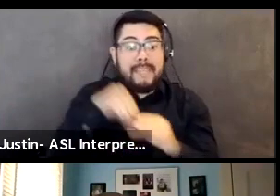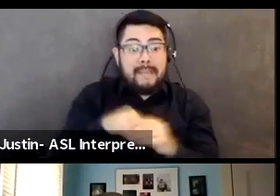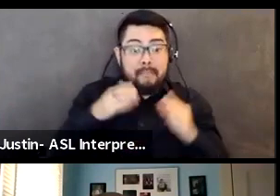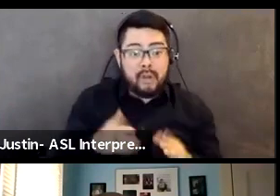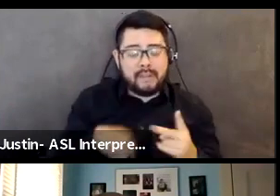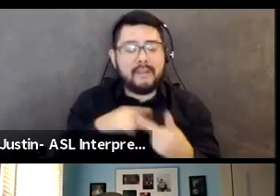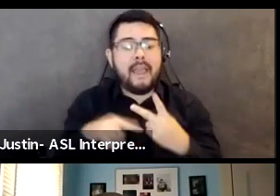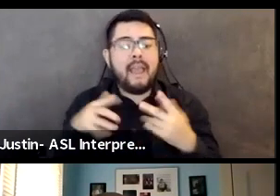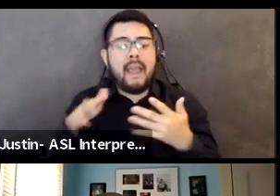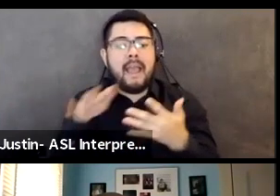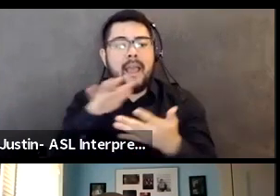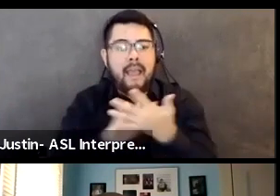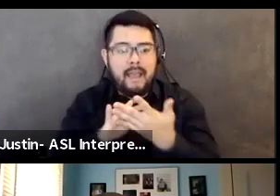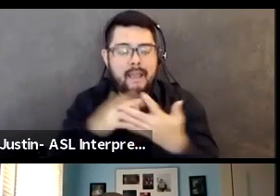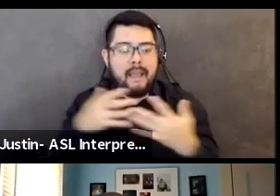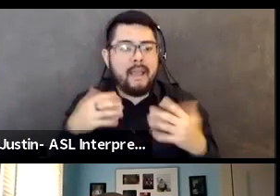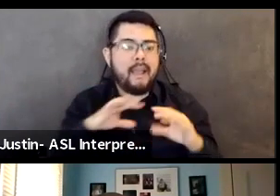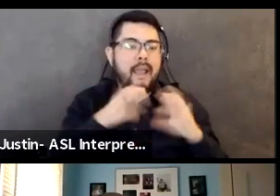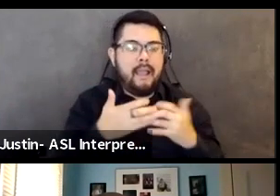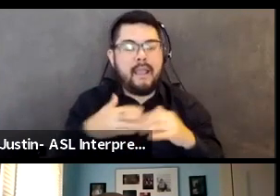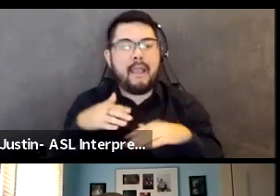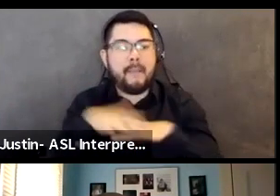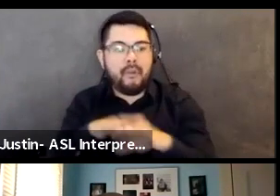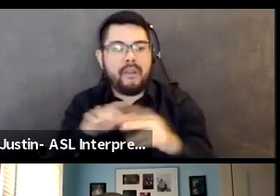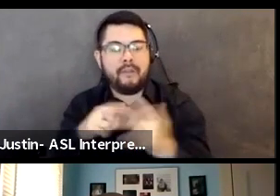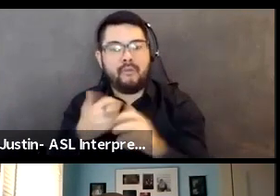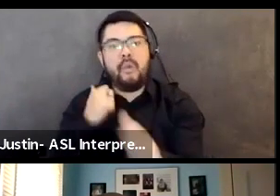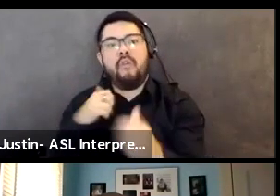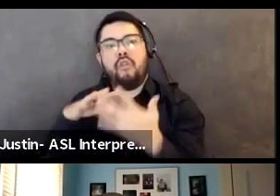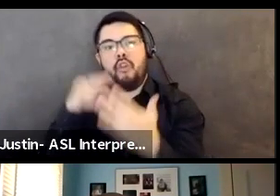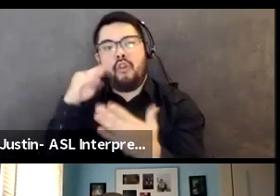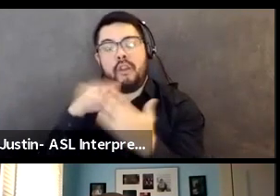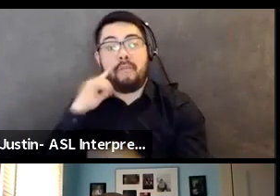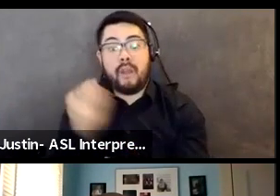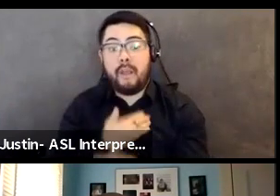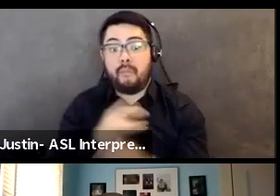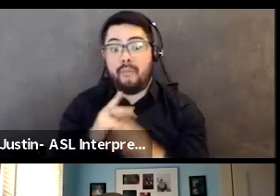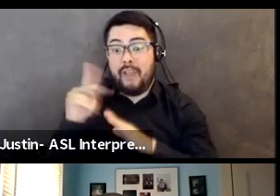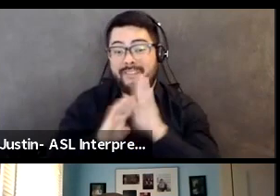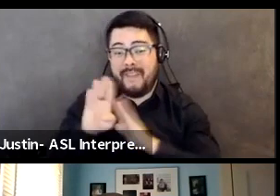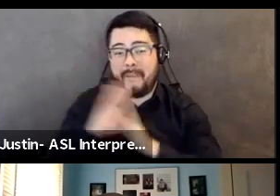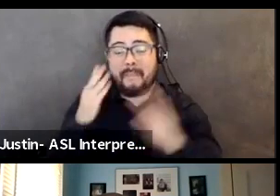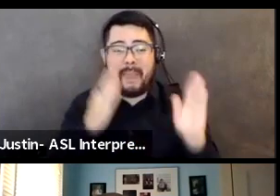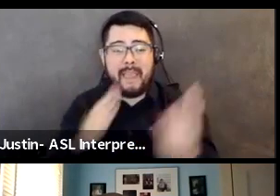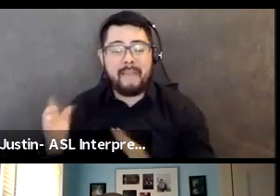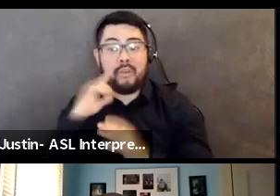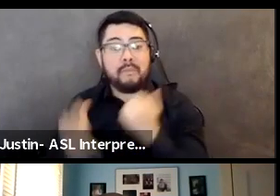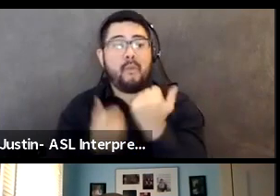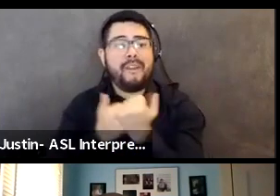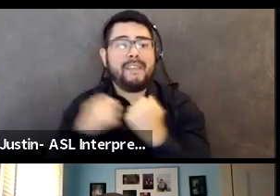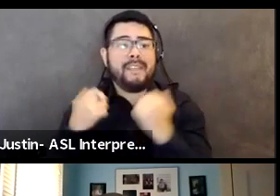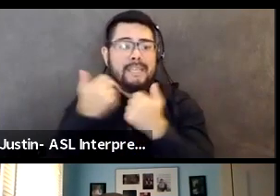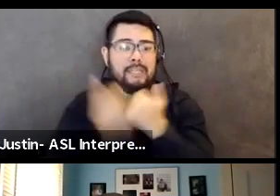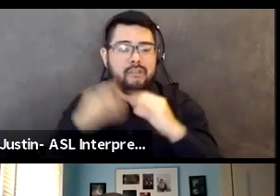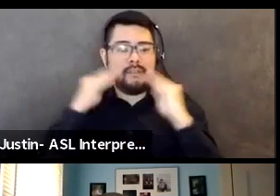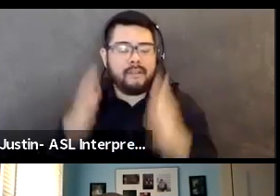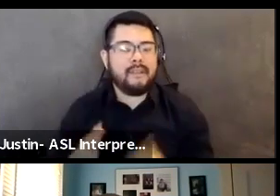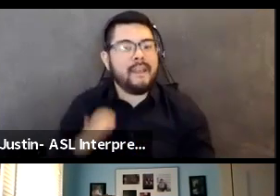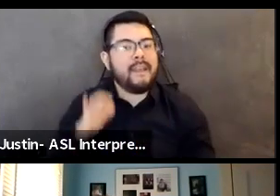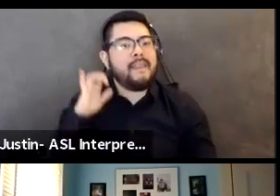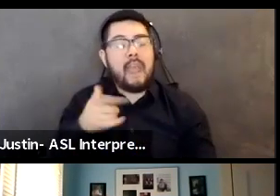learning and creating extensive and distinct professional development plans to support teachers for each approach these plans were not created in